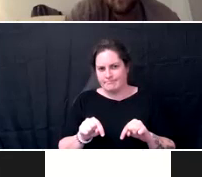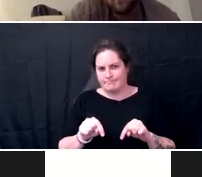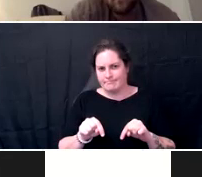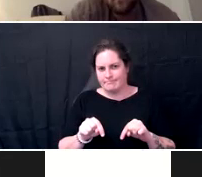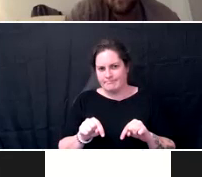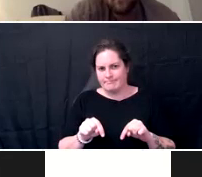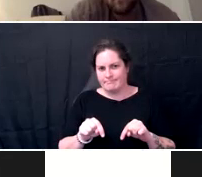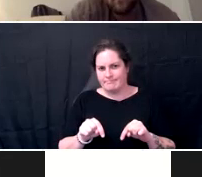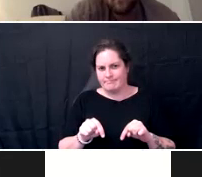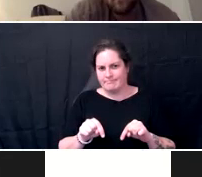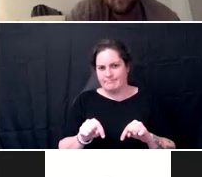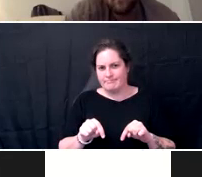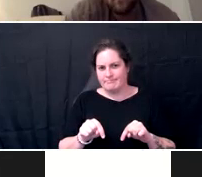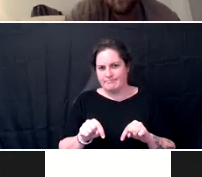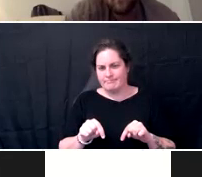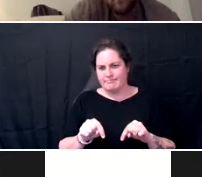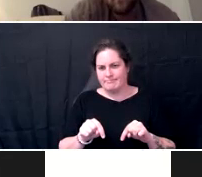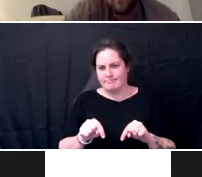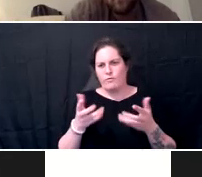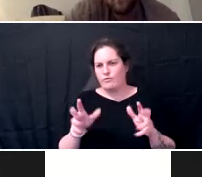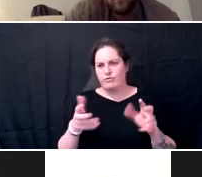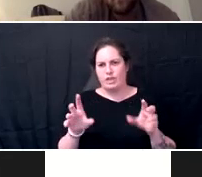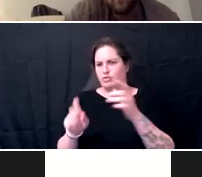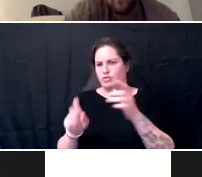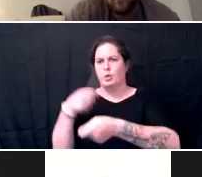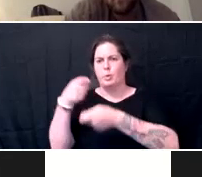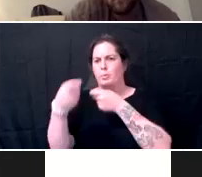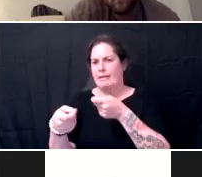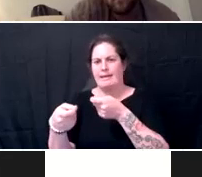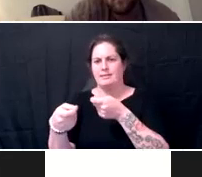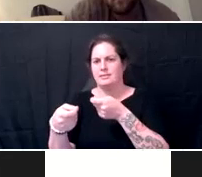our equations, we've taken care of the substitute.